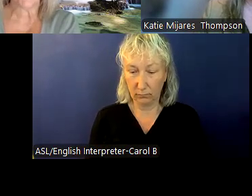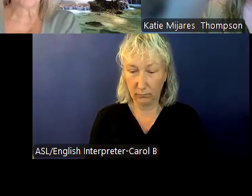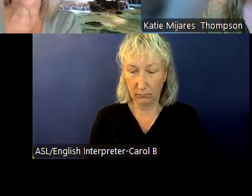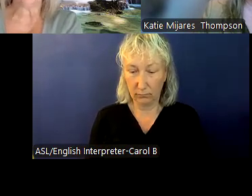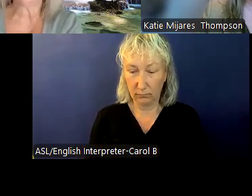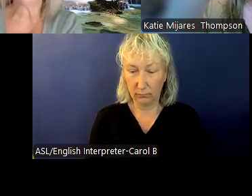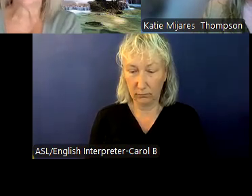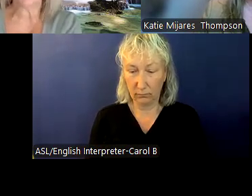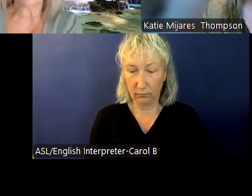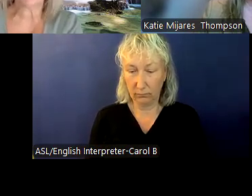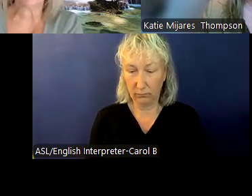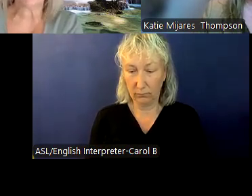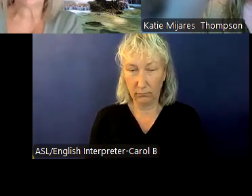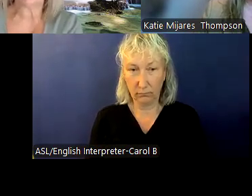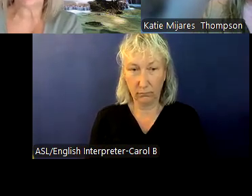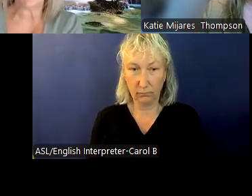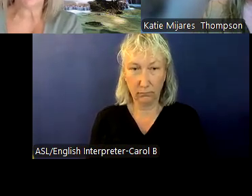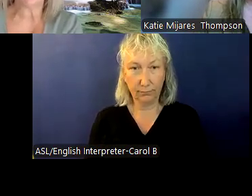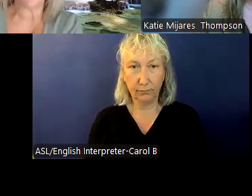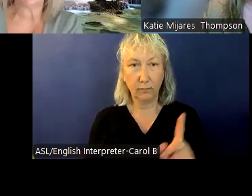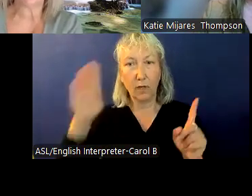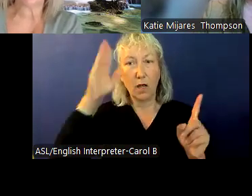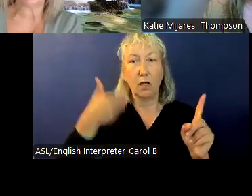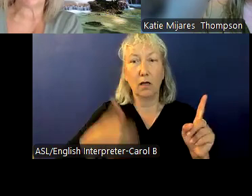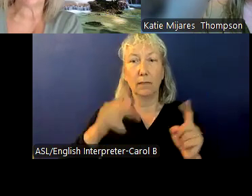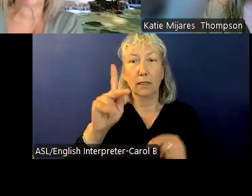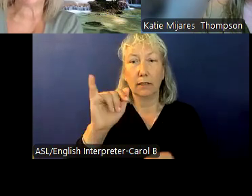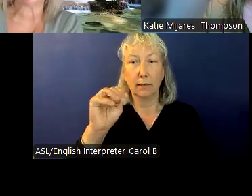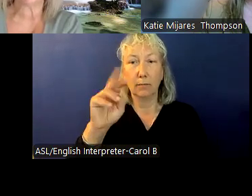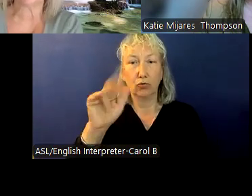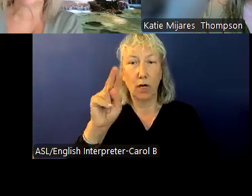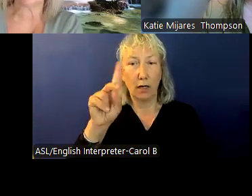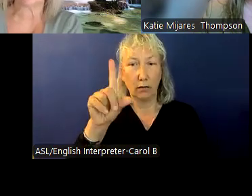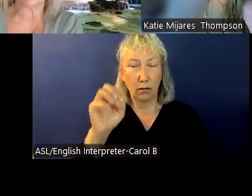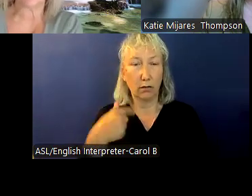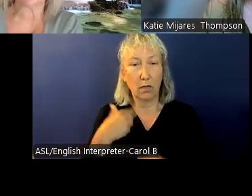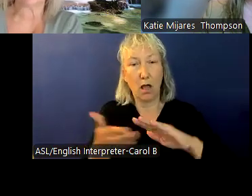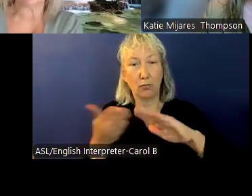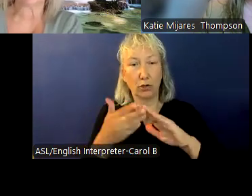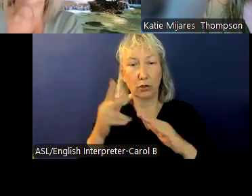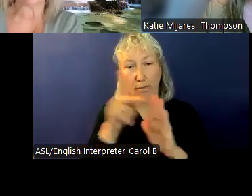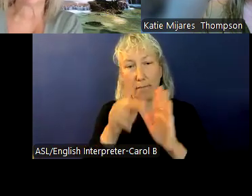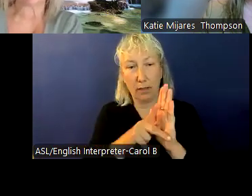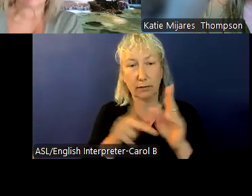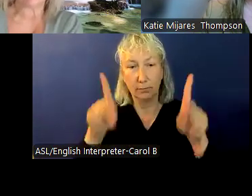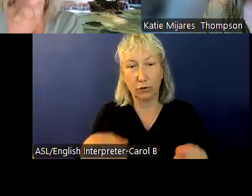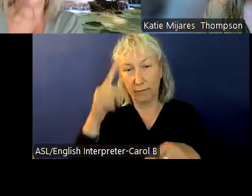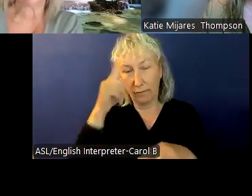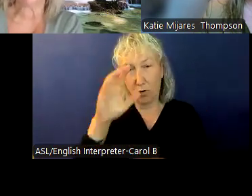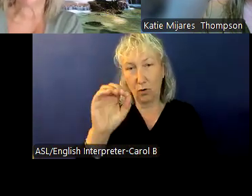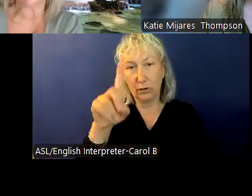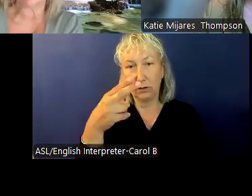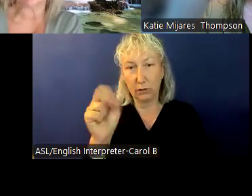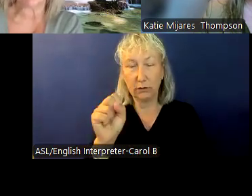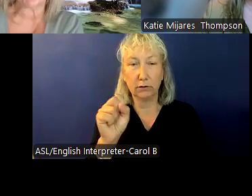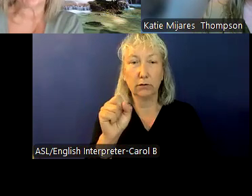Hi, my name is Kim Randall, and I'm an Operations and Policy Analyst with the Oregon Department of Human Services Aging and